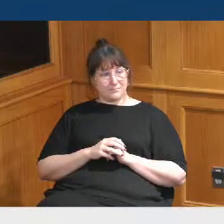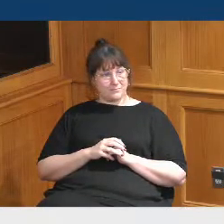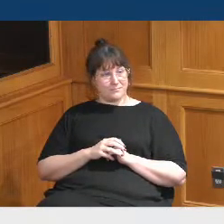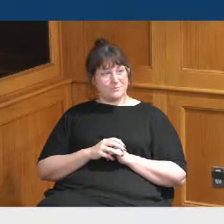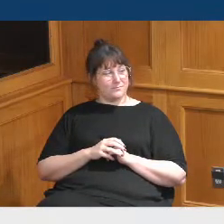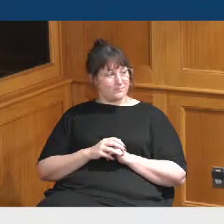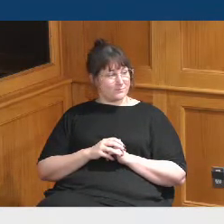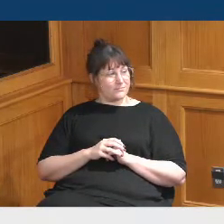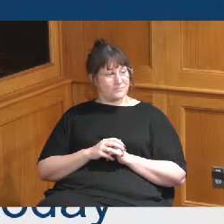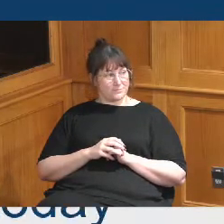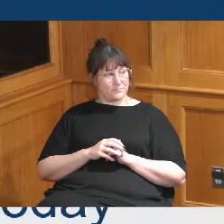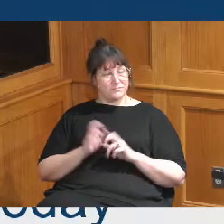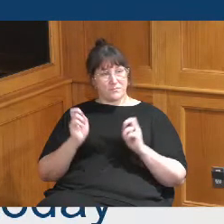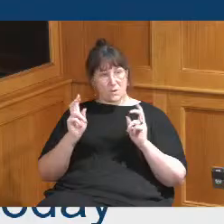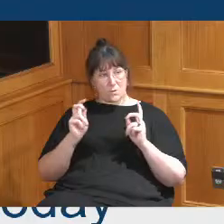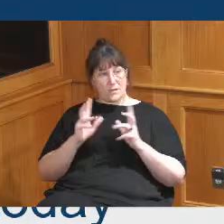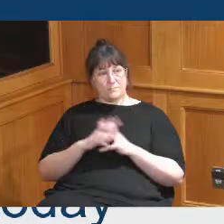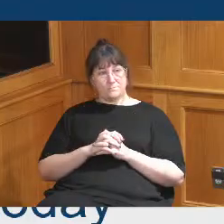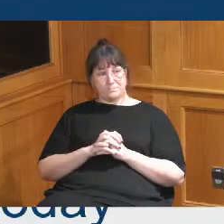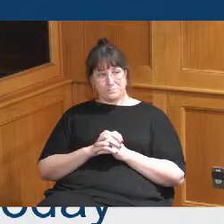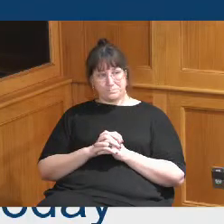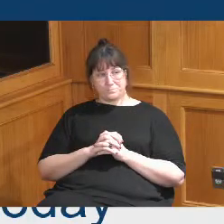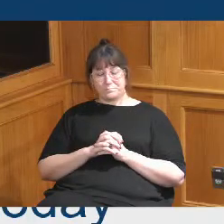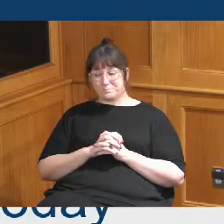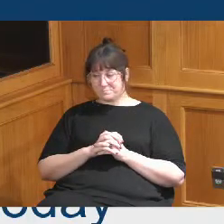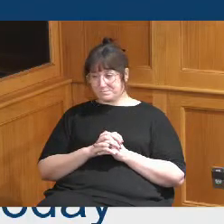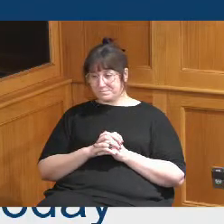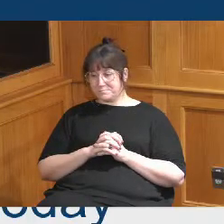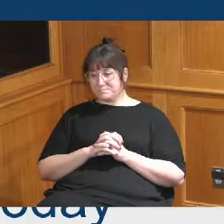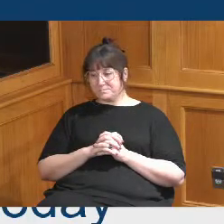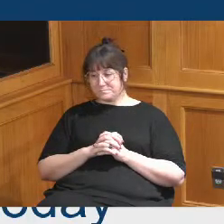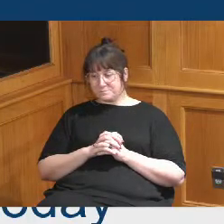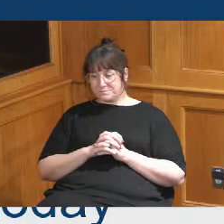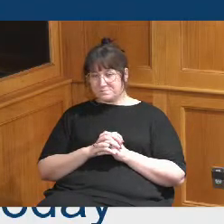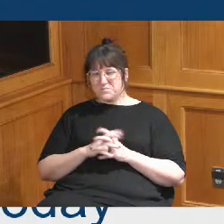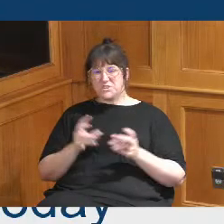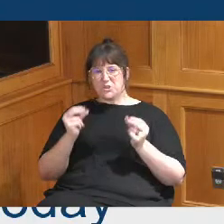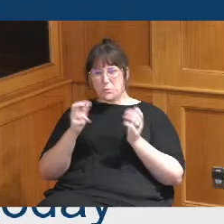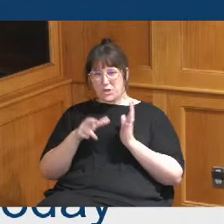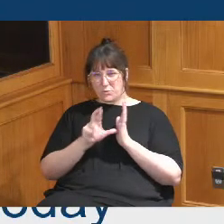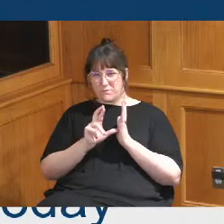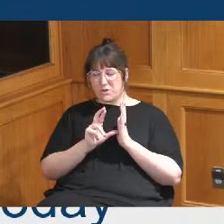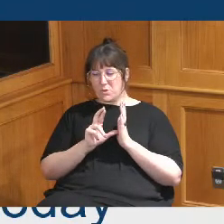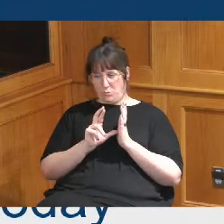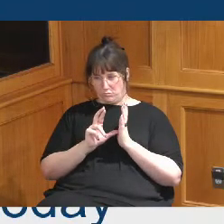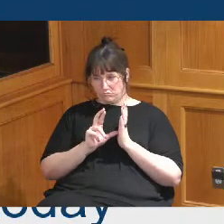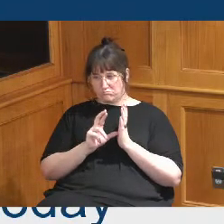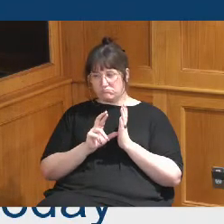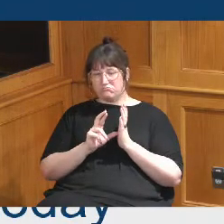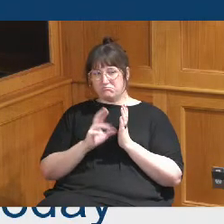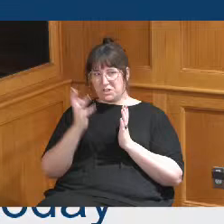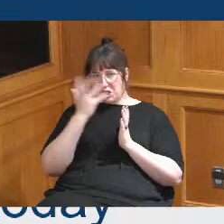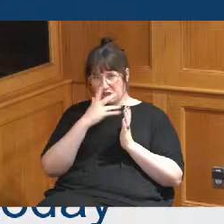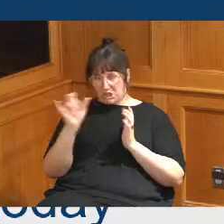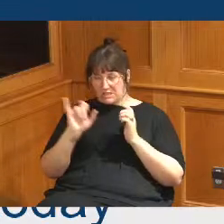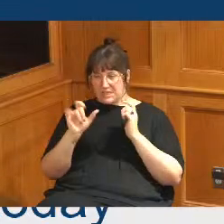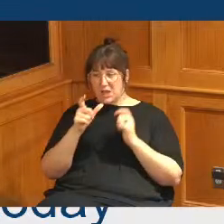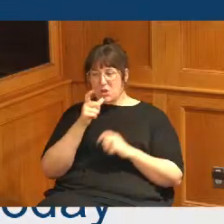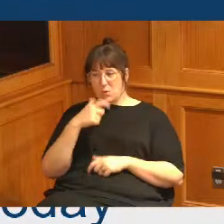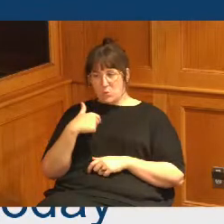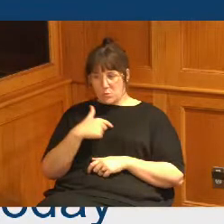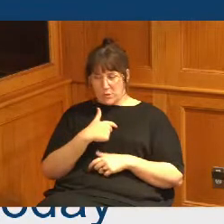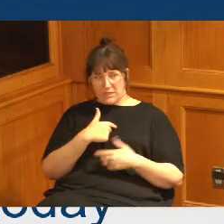And there we go. All right. So just a quick review as to where we are on the Help Center, who we are